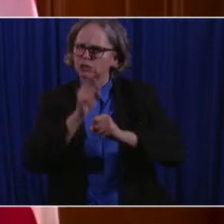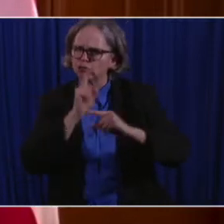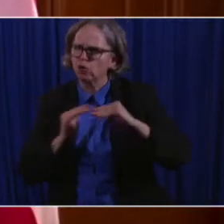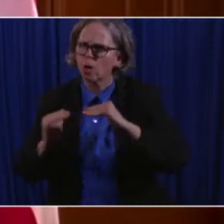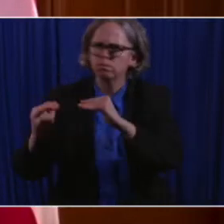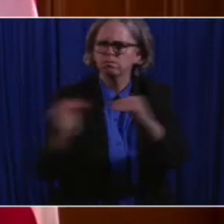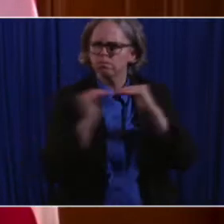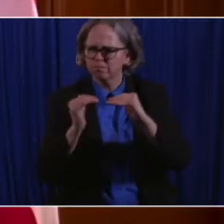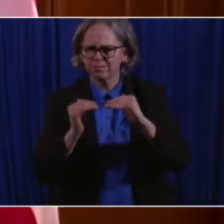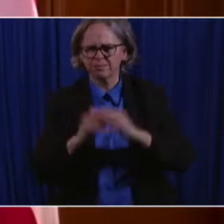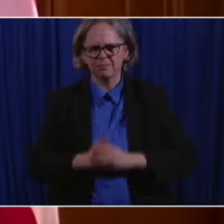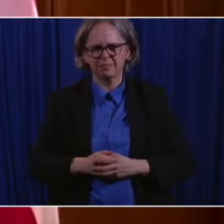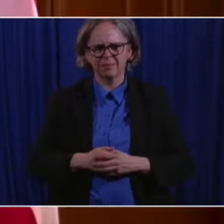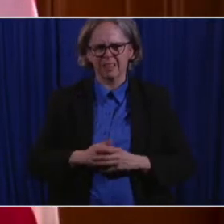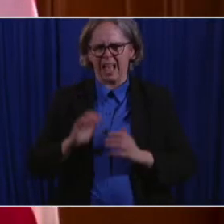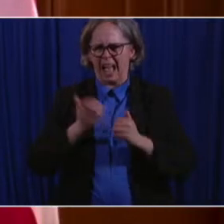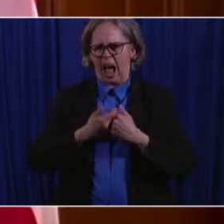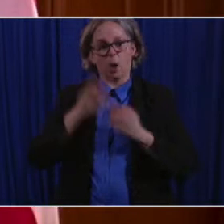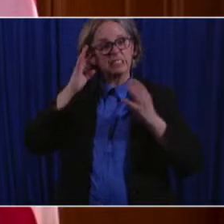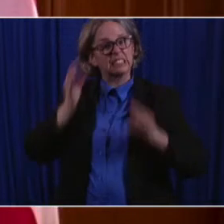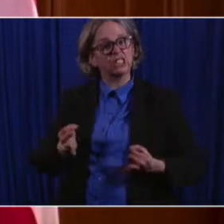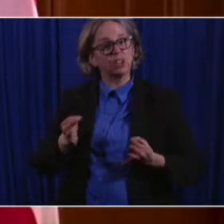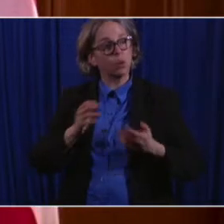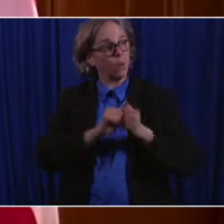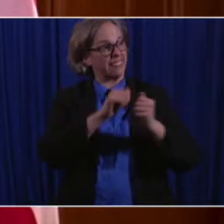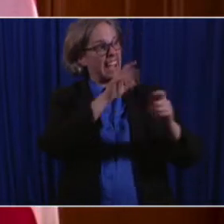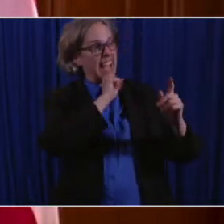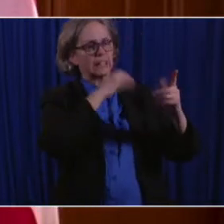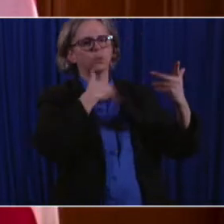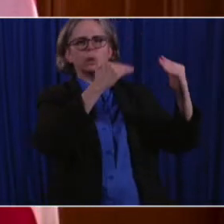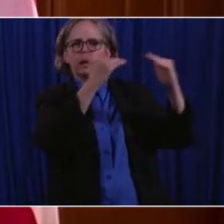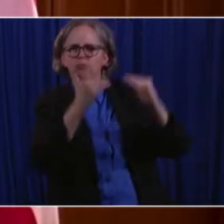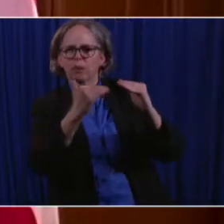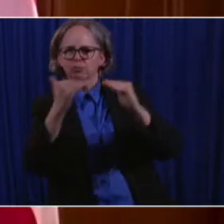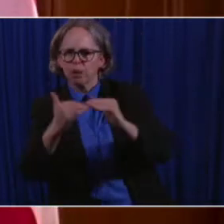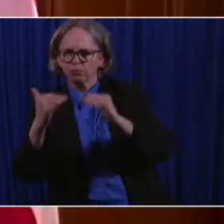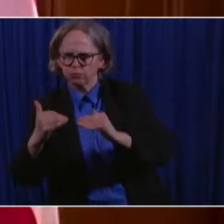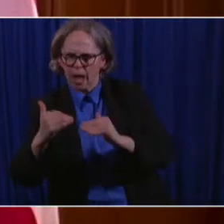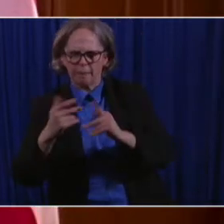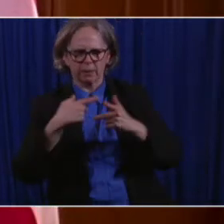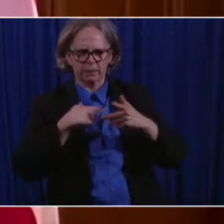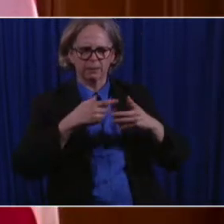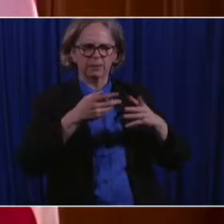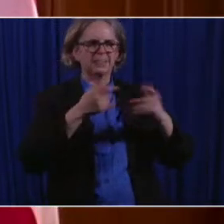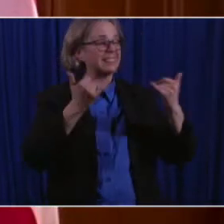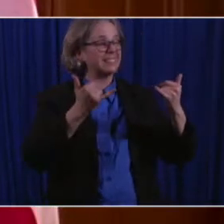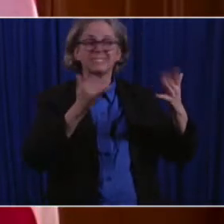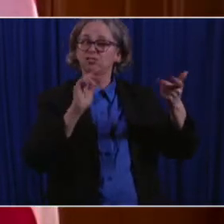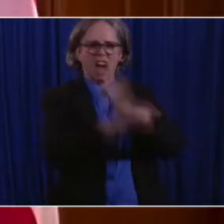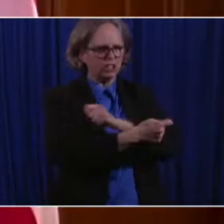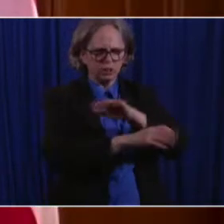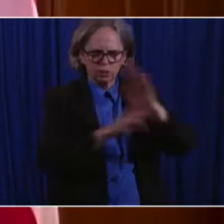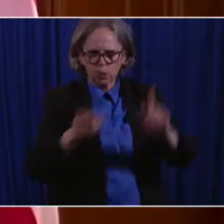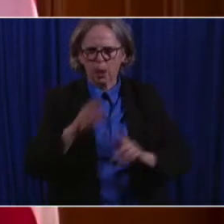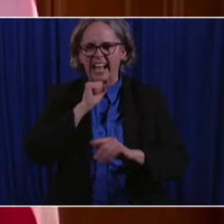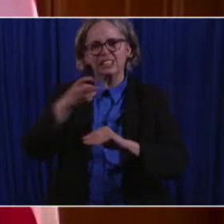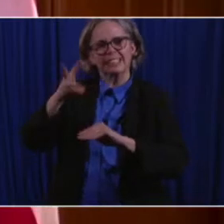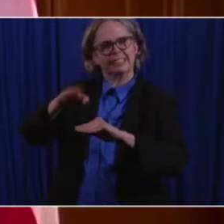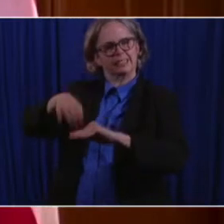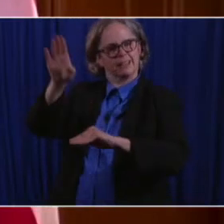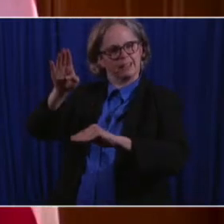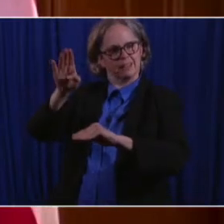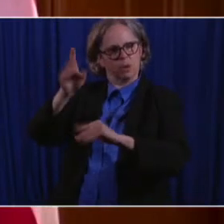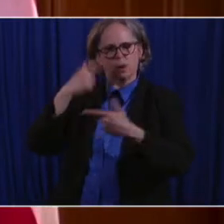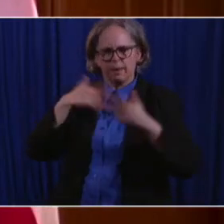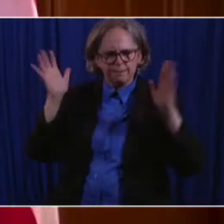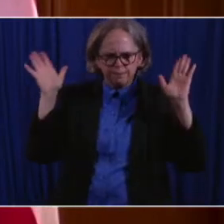people, then what we will need to do is we will be more aggressive in moving vaccine around. So we're going to